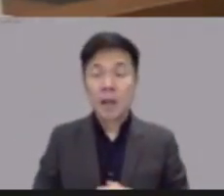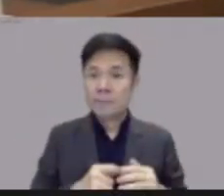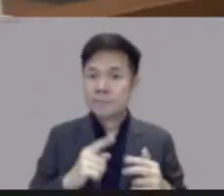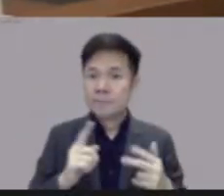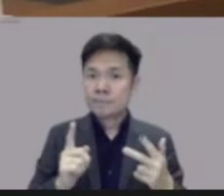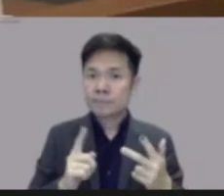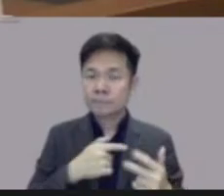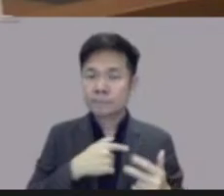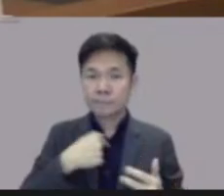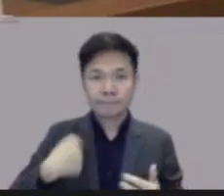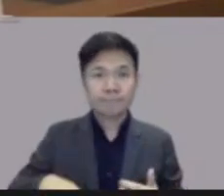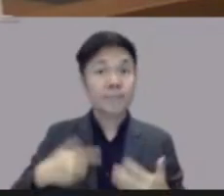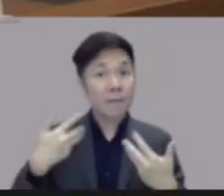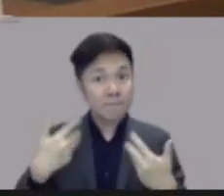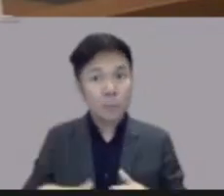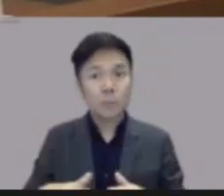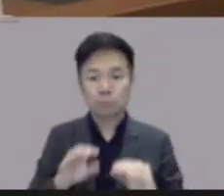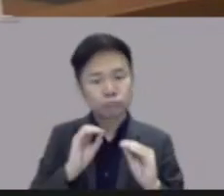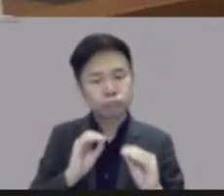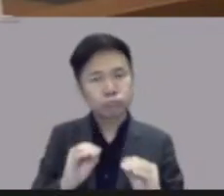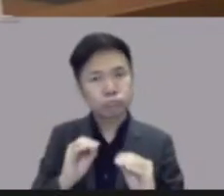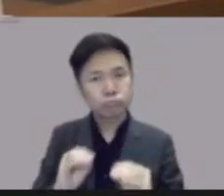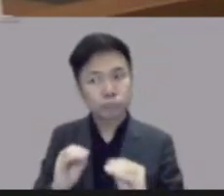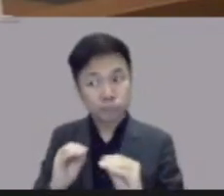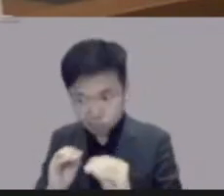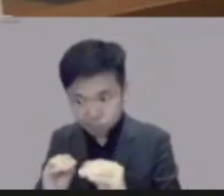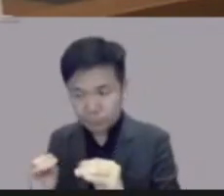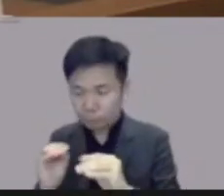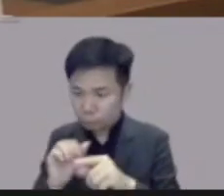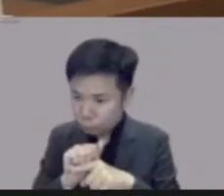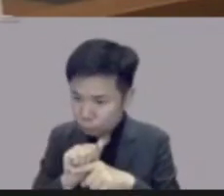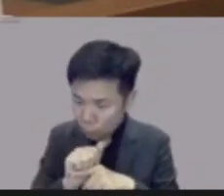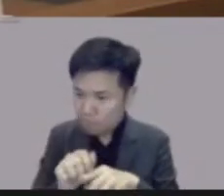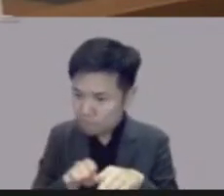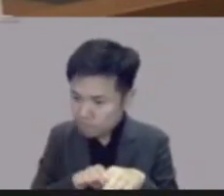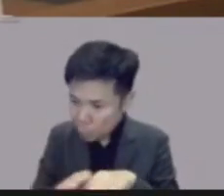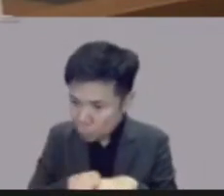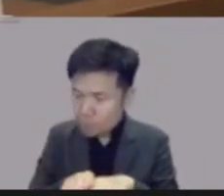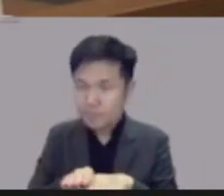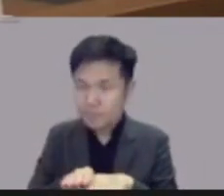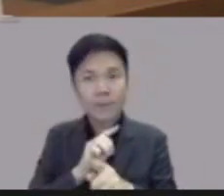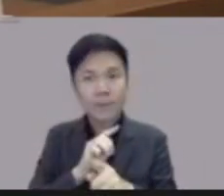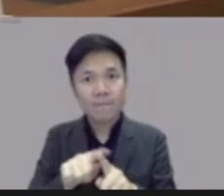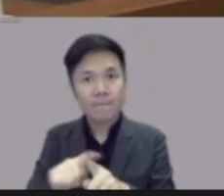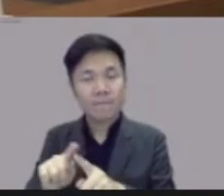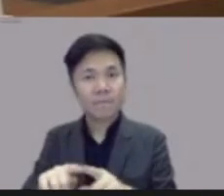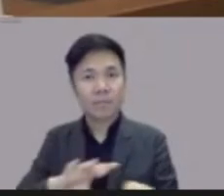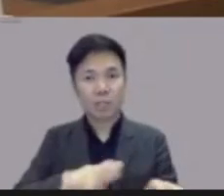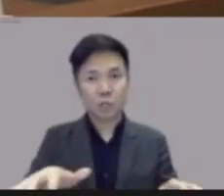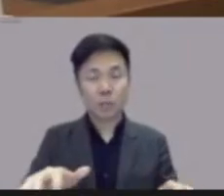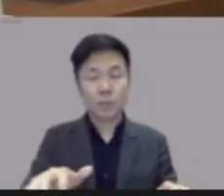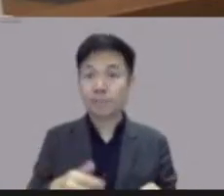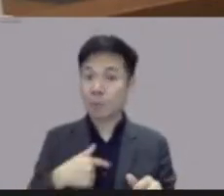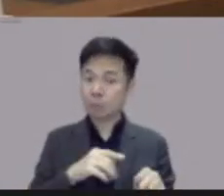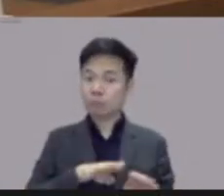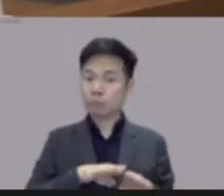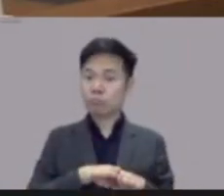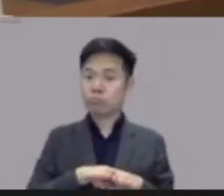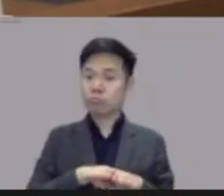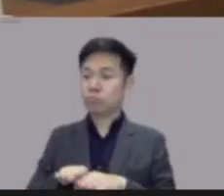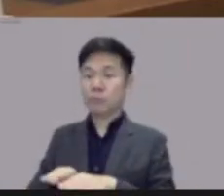carried out capacity building trainings and we have in total arranged in China